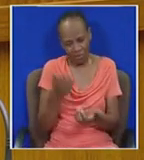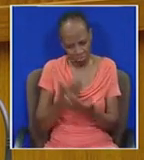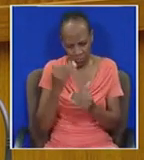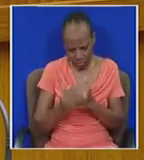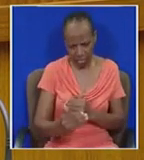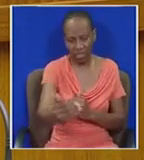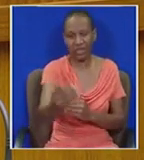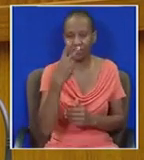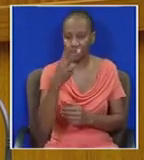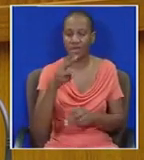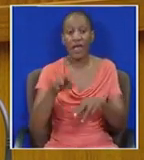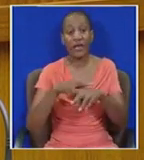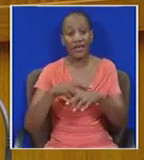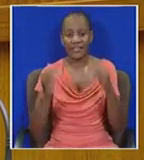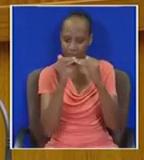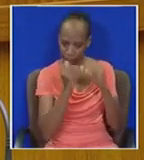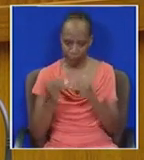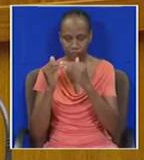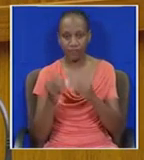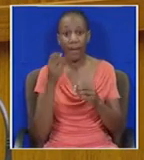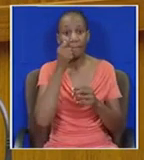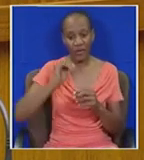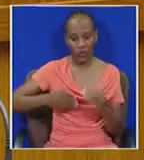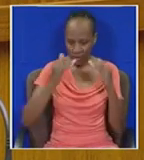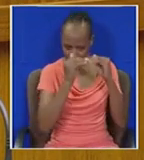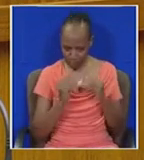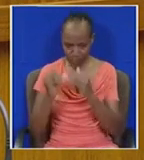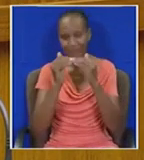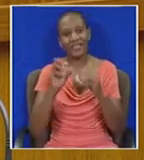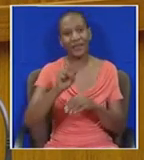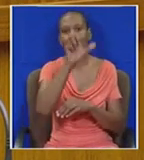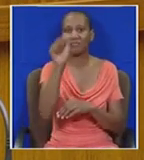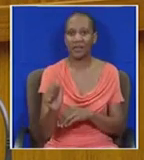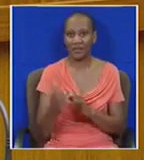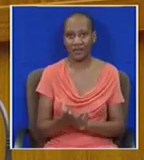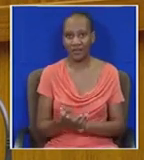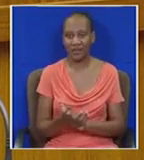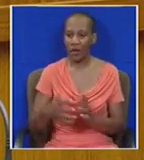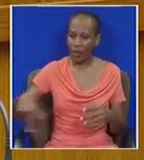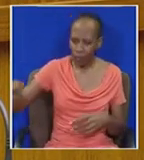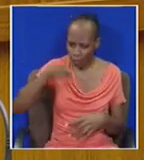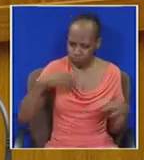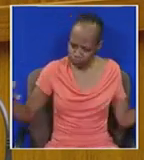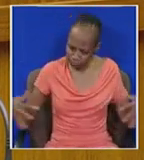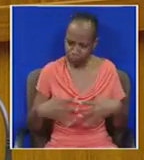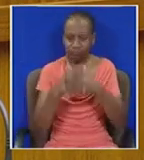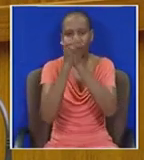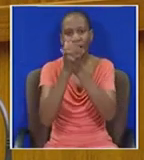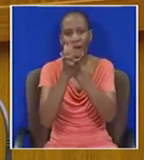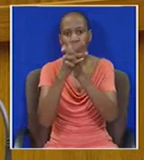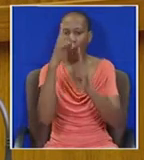a united, non-racial, non-sexist, democratic, and prosperous society. Let us unite behind a common